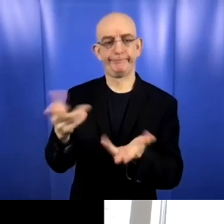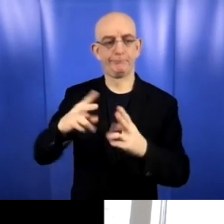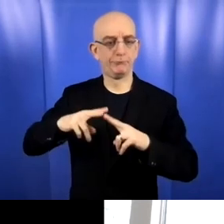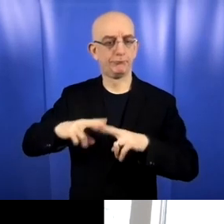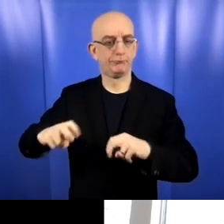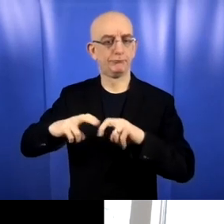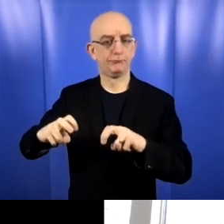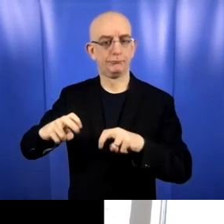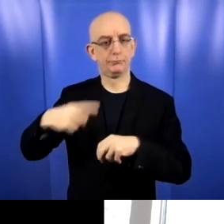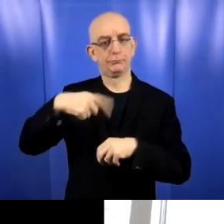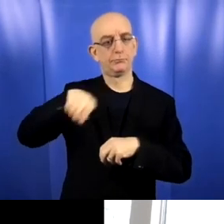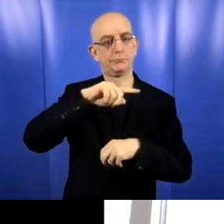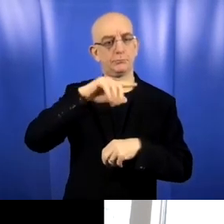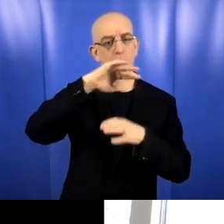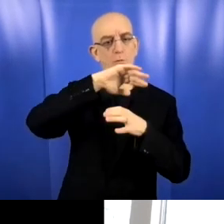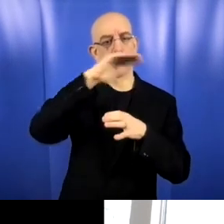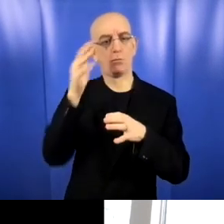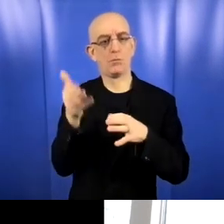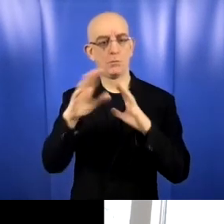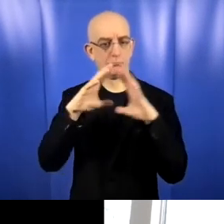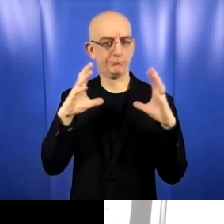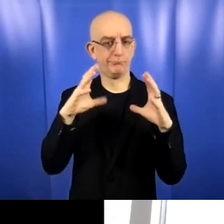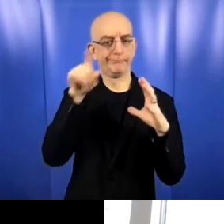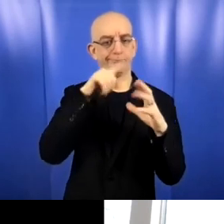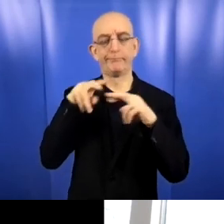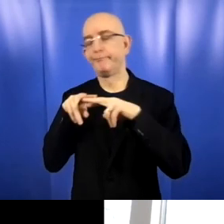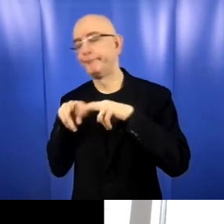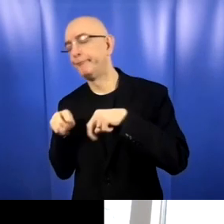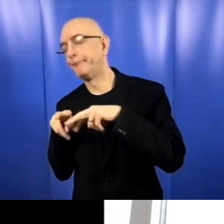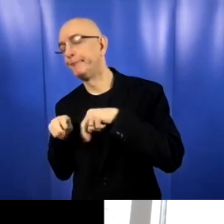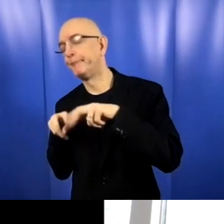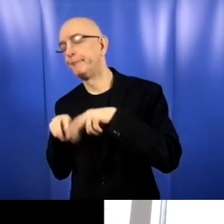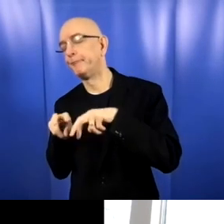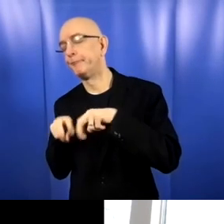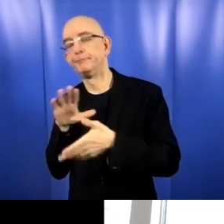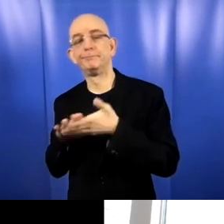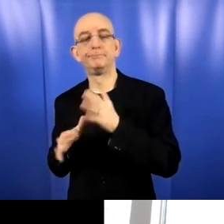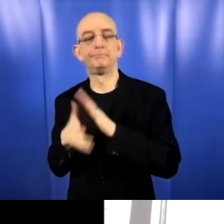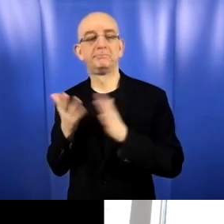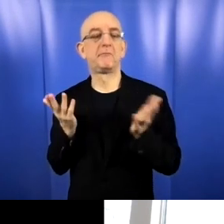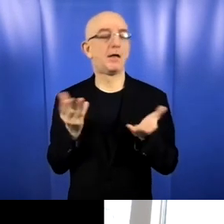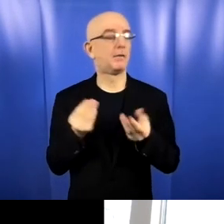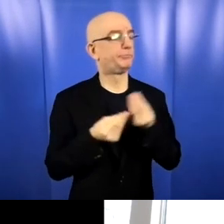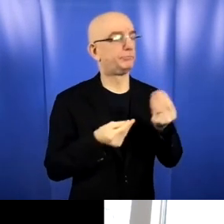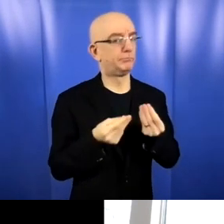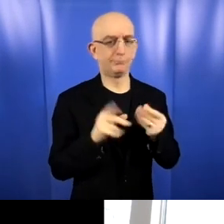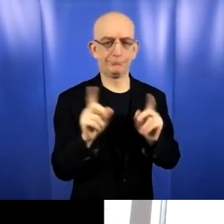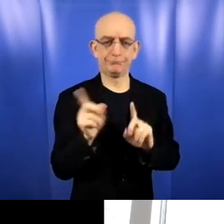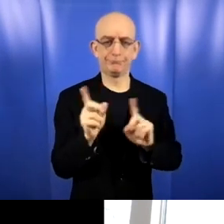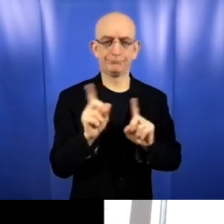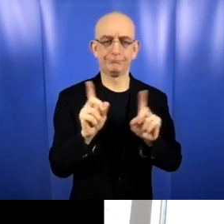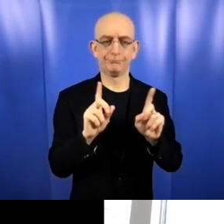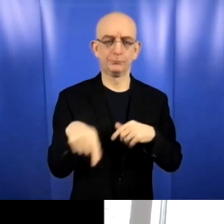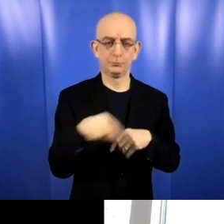other persons of concern to UNHCR are actually part of the planning for research projects, part of